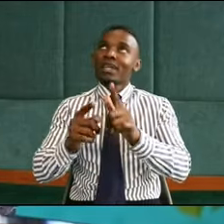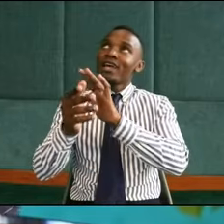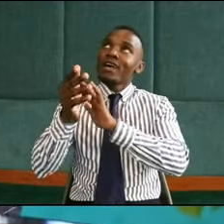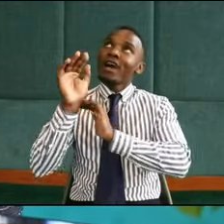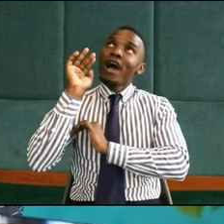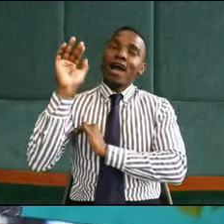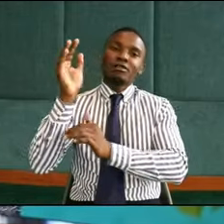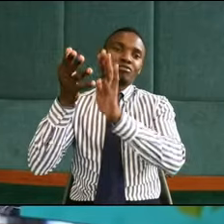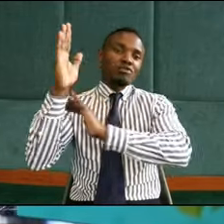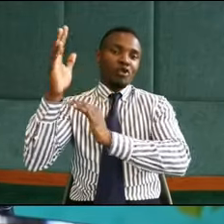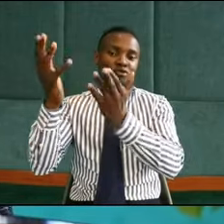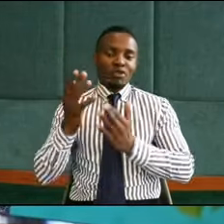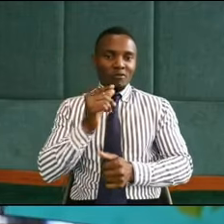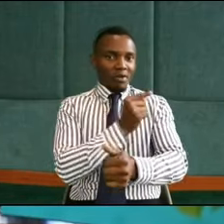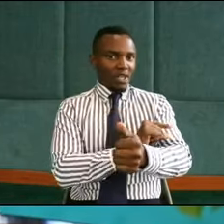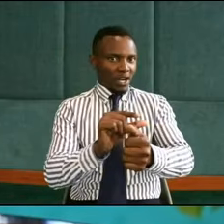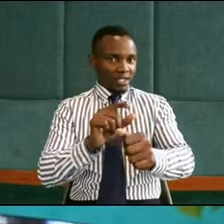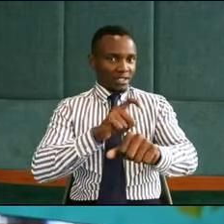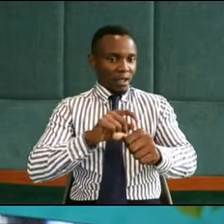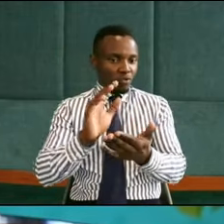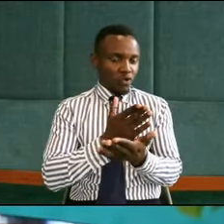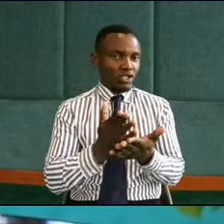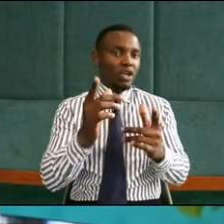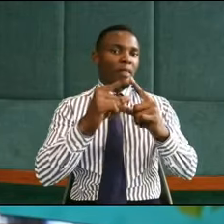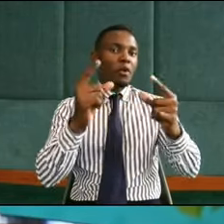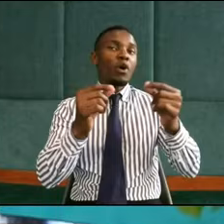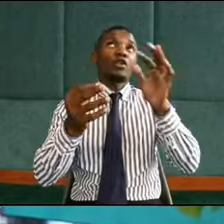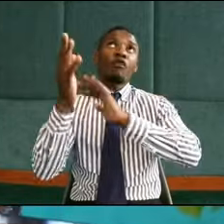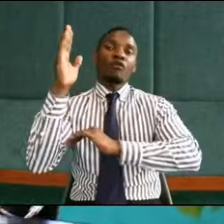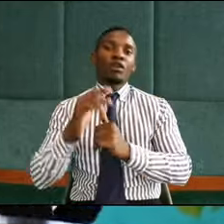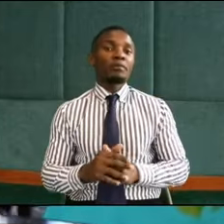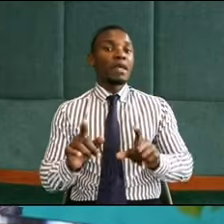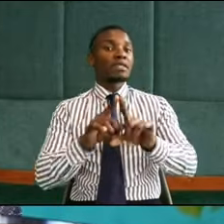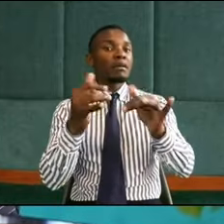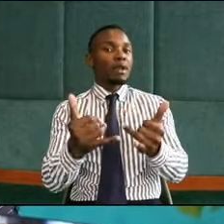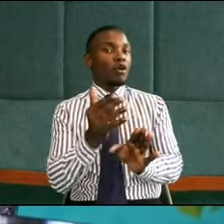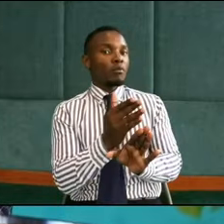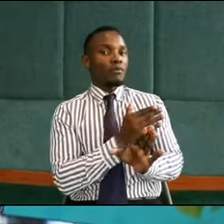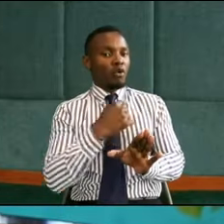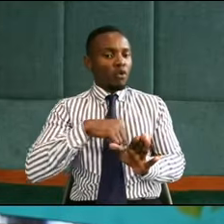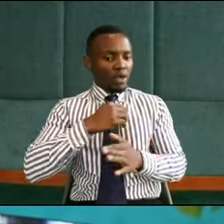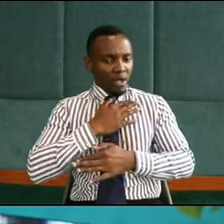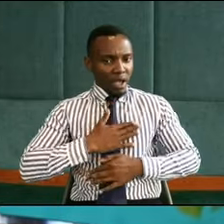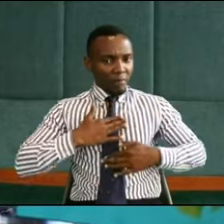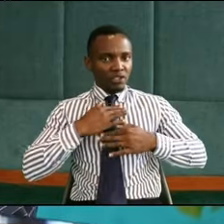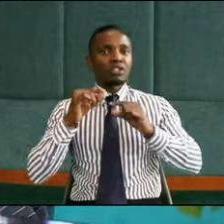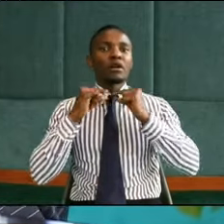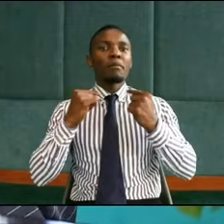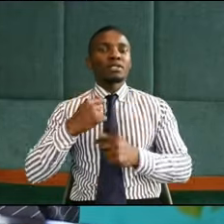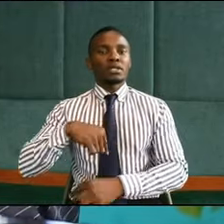as we share the Word of God. And just before we appreciate our pastors,